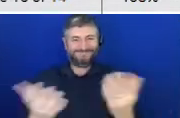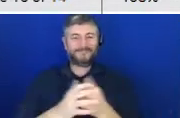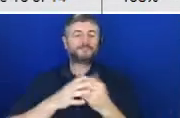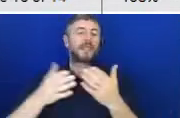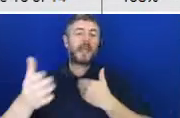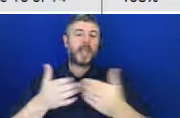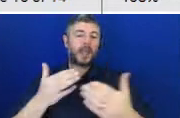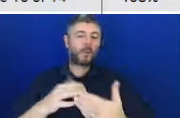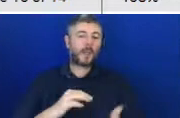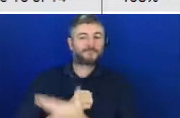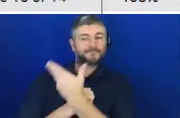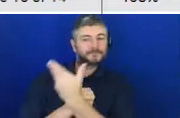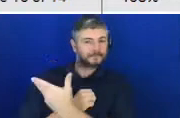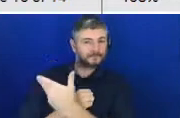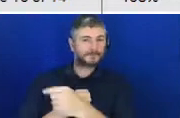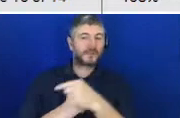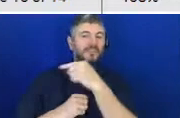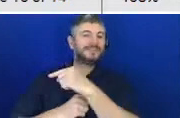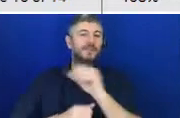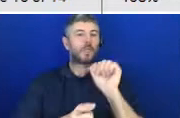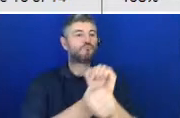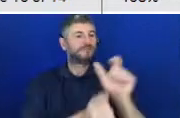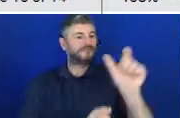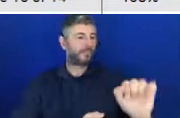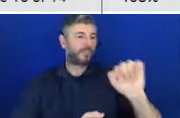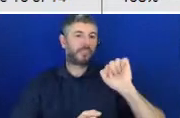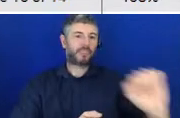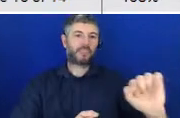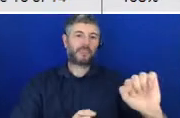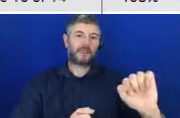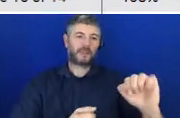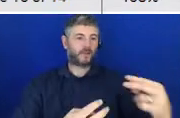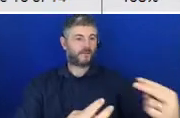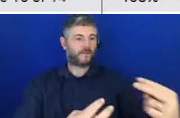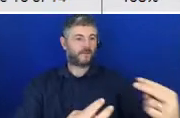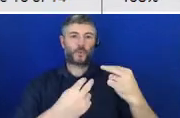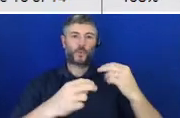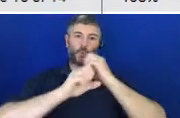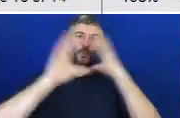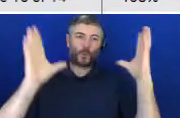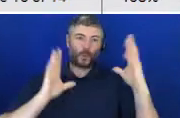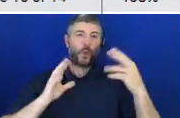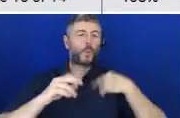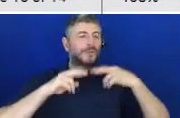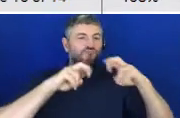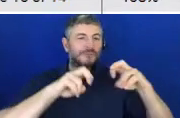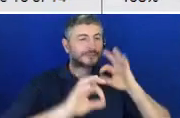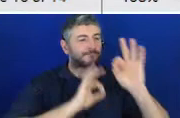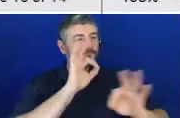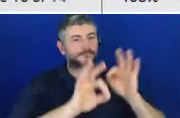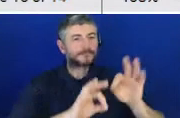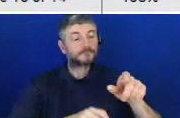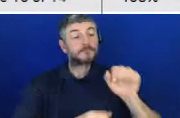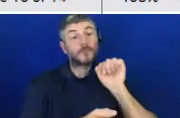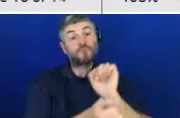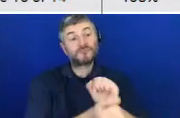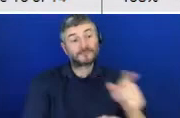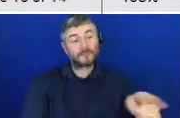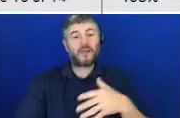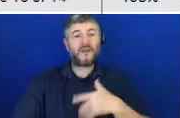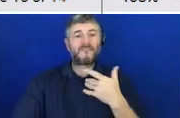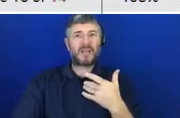This is the prisoner view then. We obviously did some research and we found that prisoners who felt that